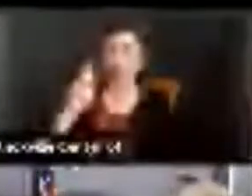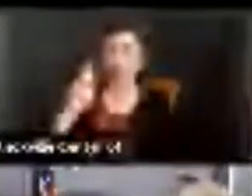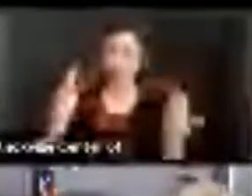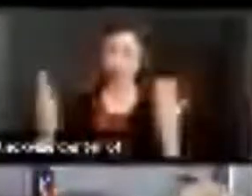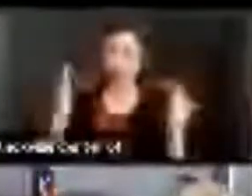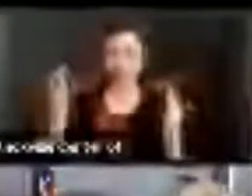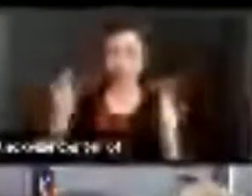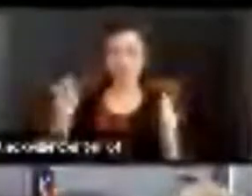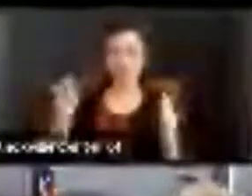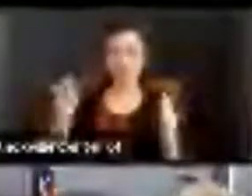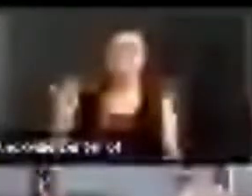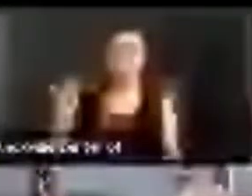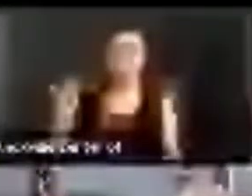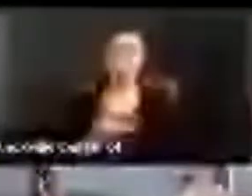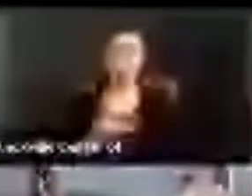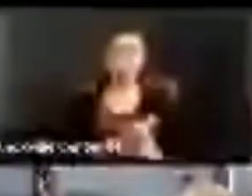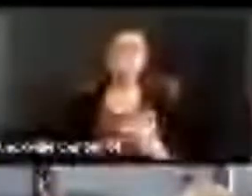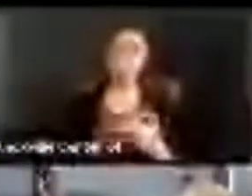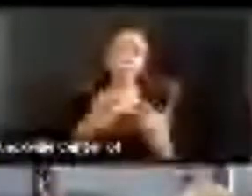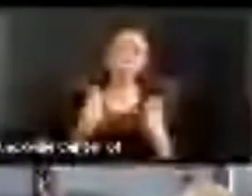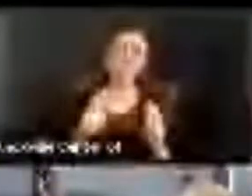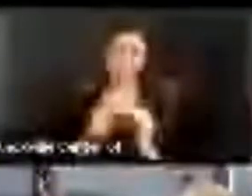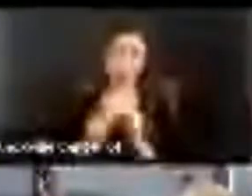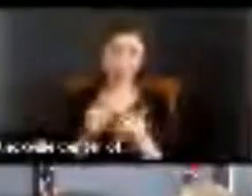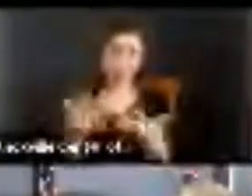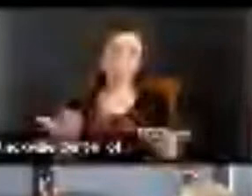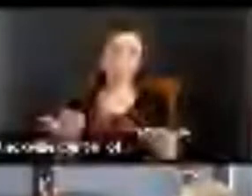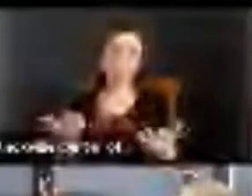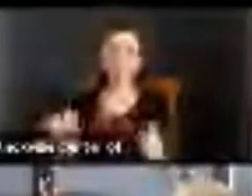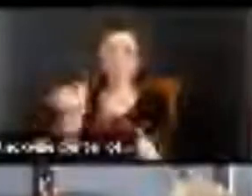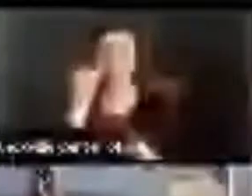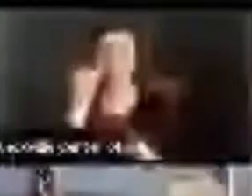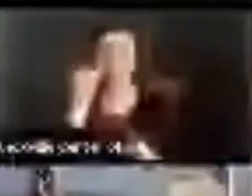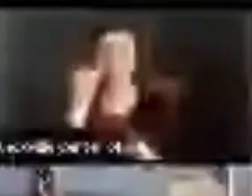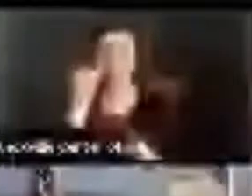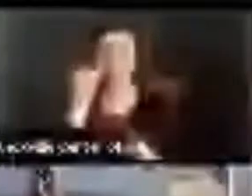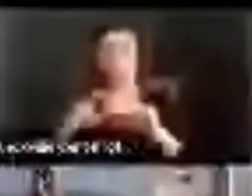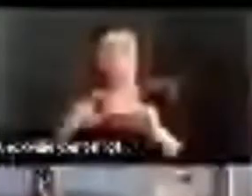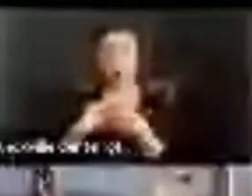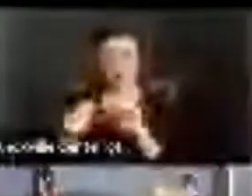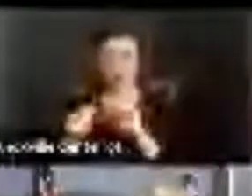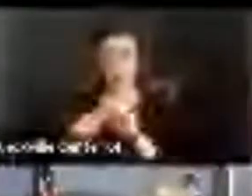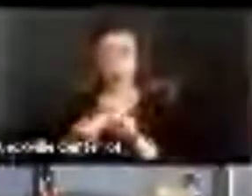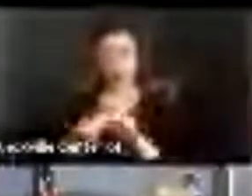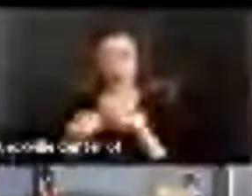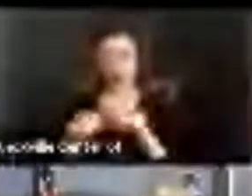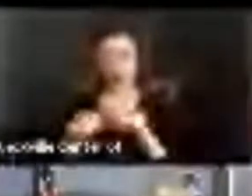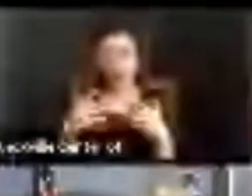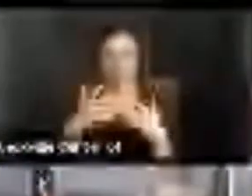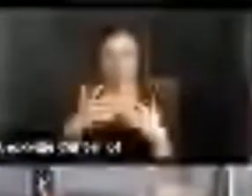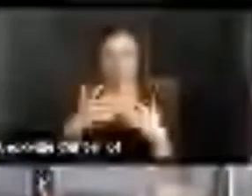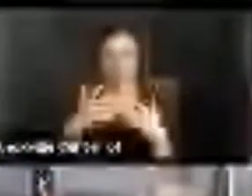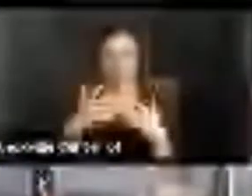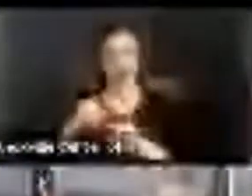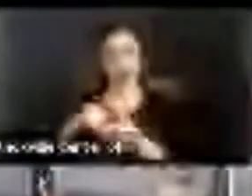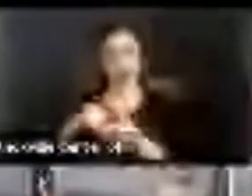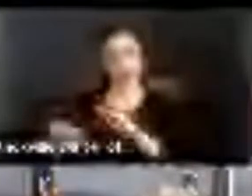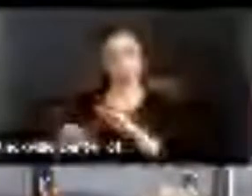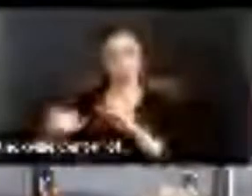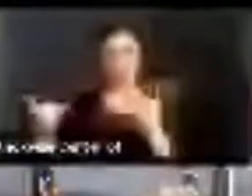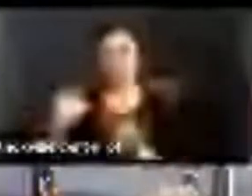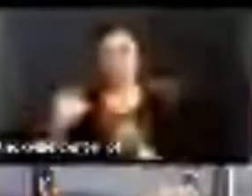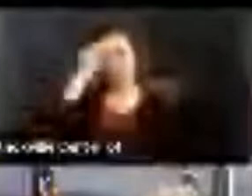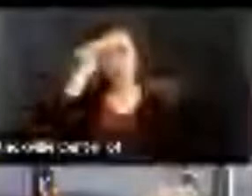County schools or even the general community. So if you look at those numbers, they have a lot of folks in quarantine.